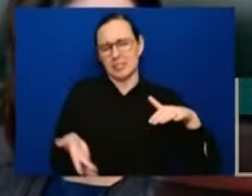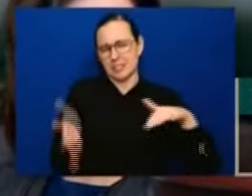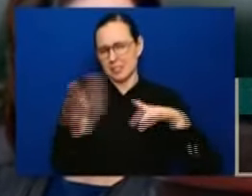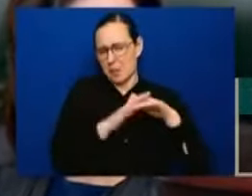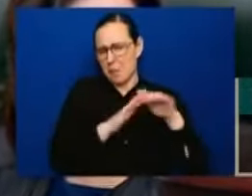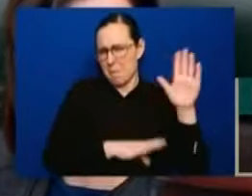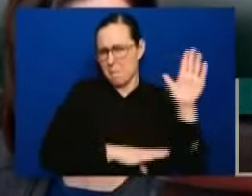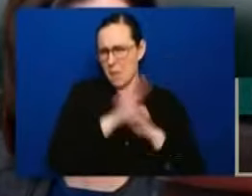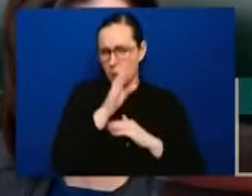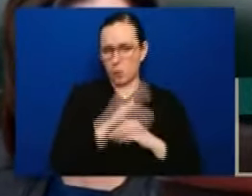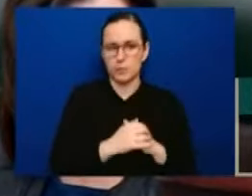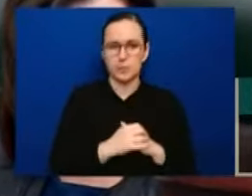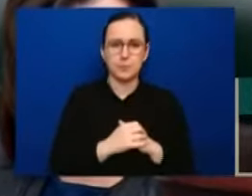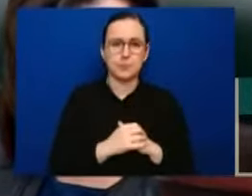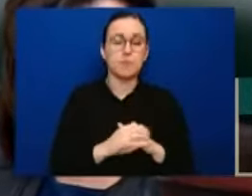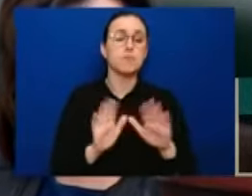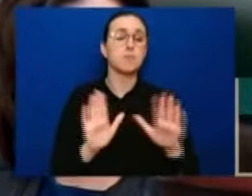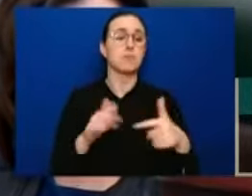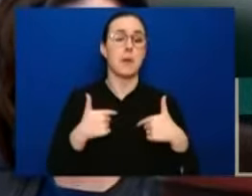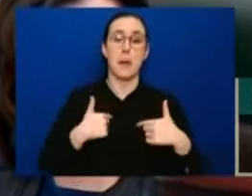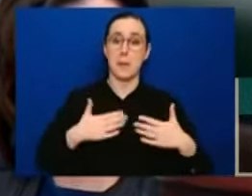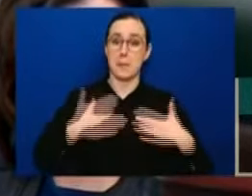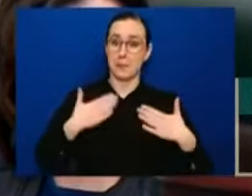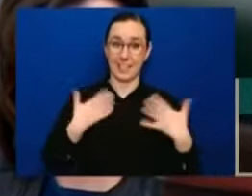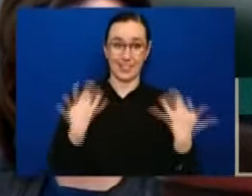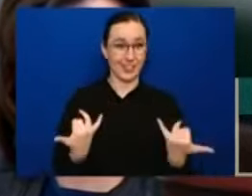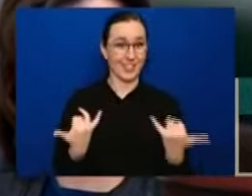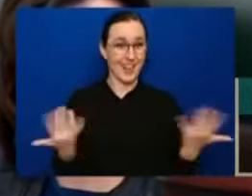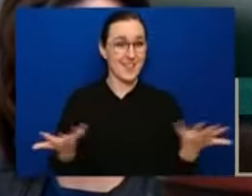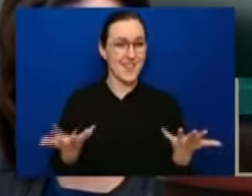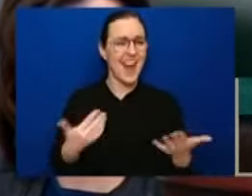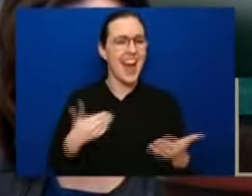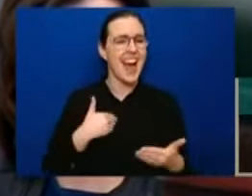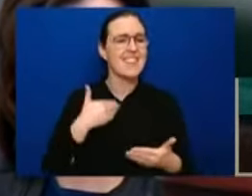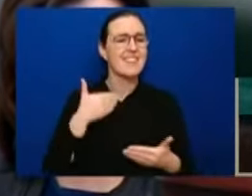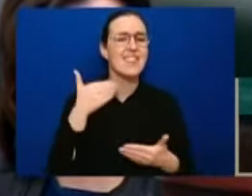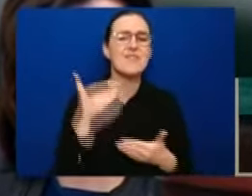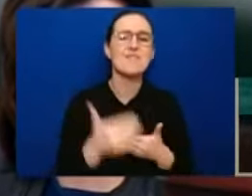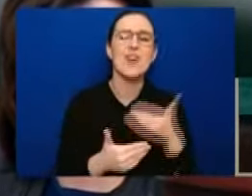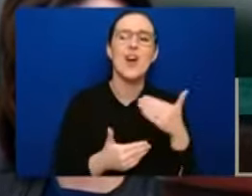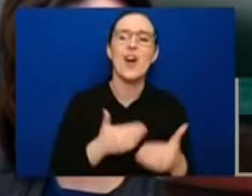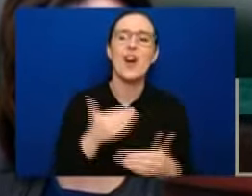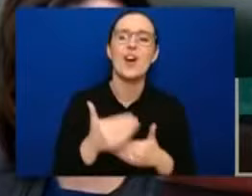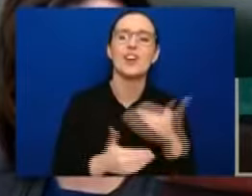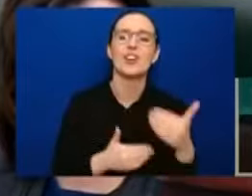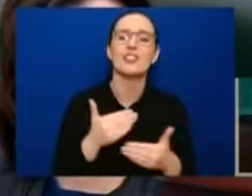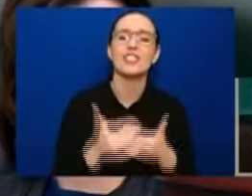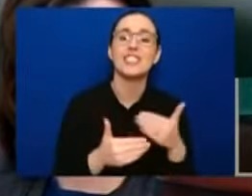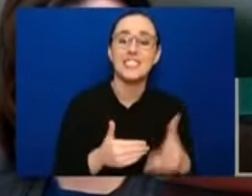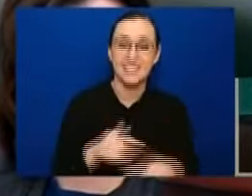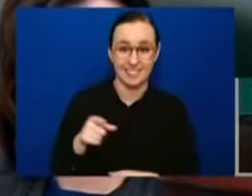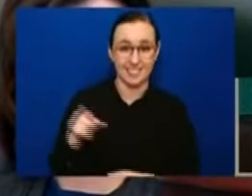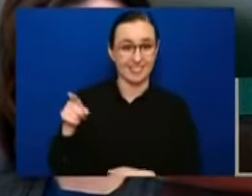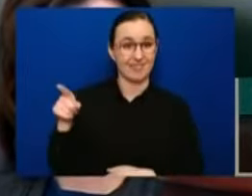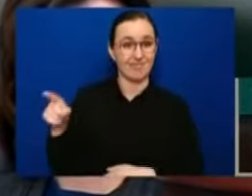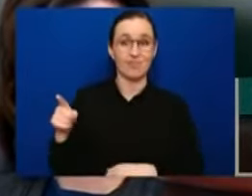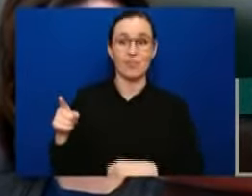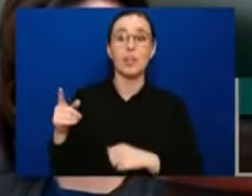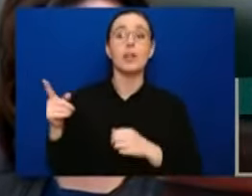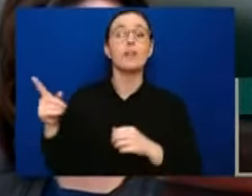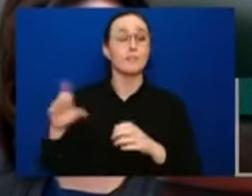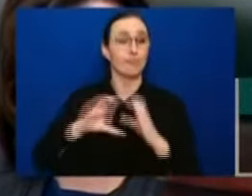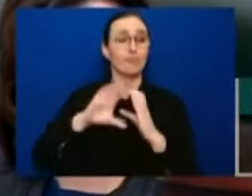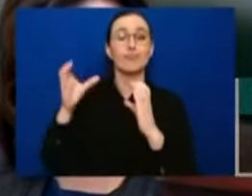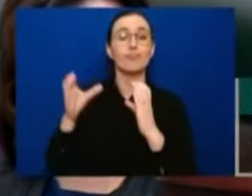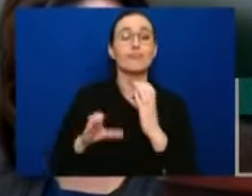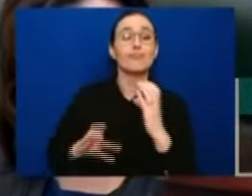on that front. The Enbridge Line 3 replacement was completed in 2021, adding 380,000 barrels per